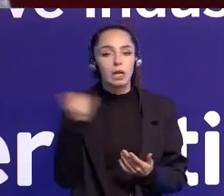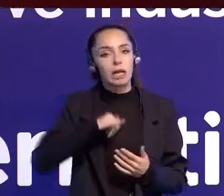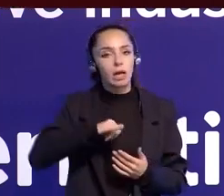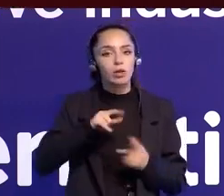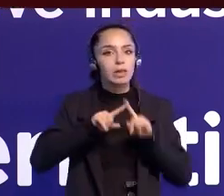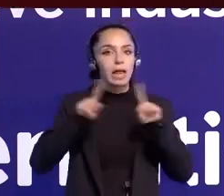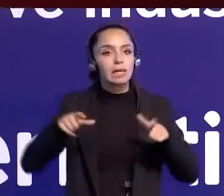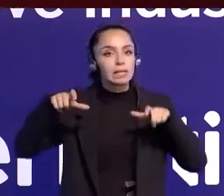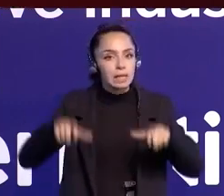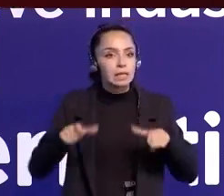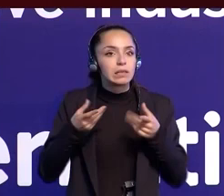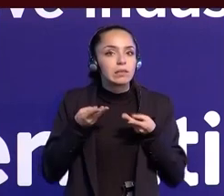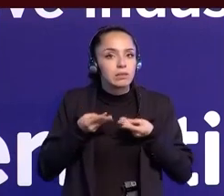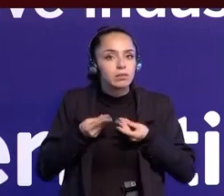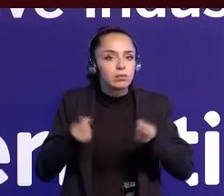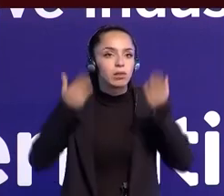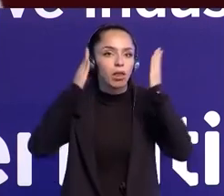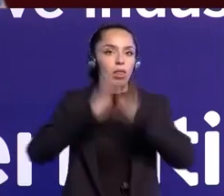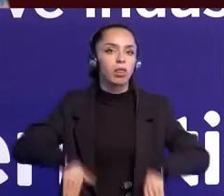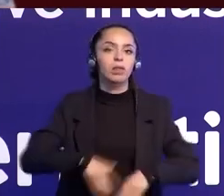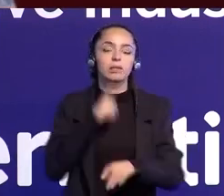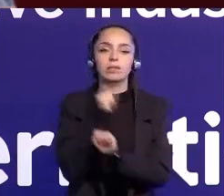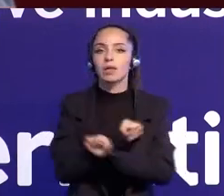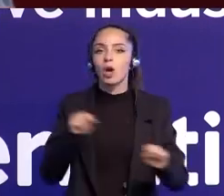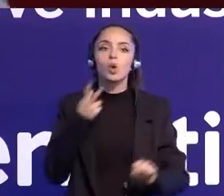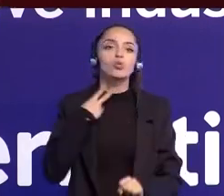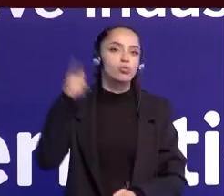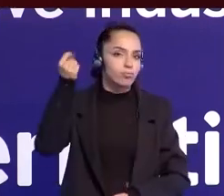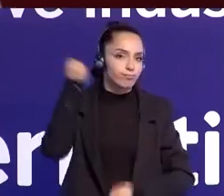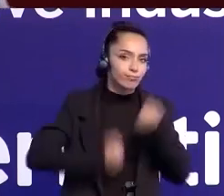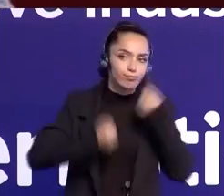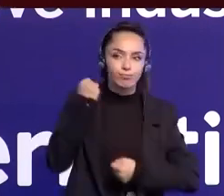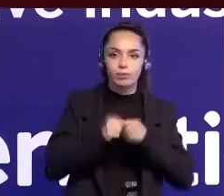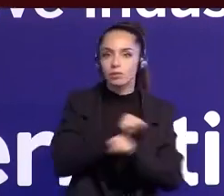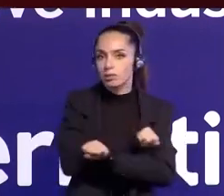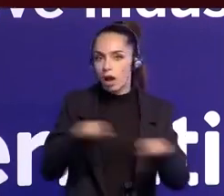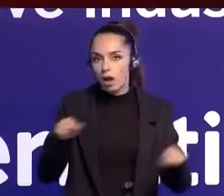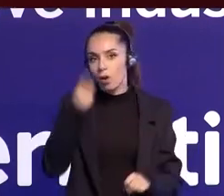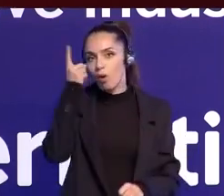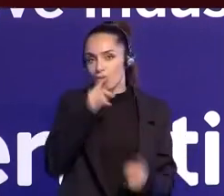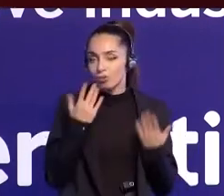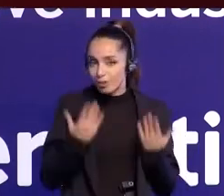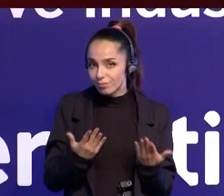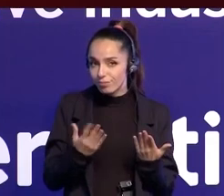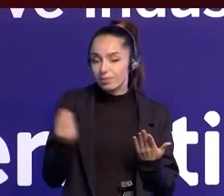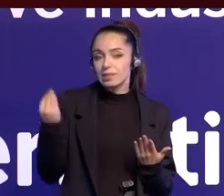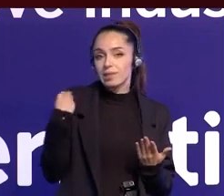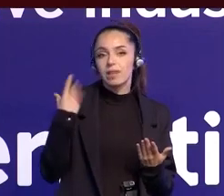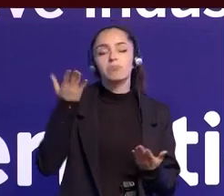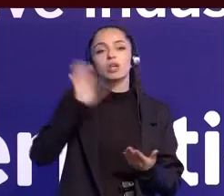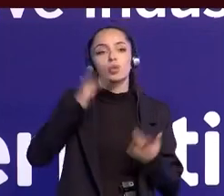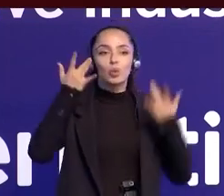be rebuilt, reconstructed. But we also need to build new cultural sites, such as creative